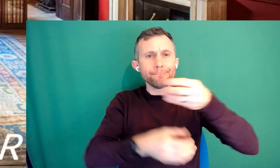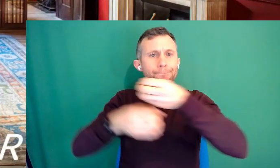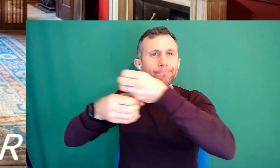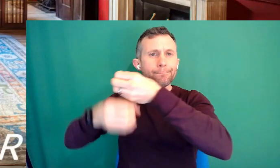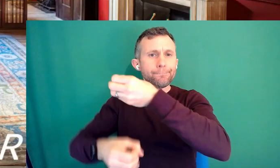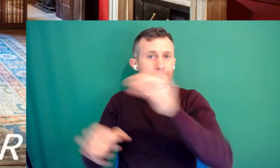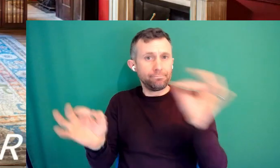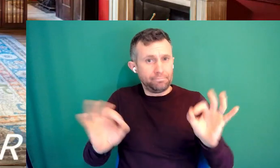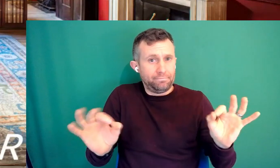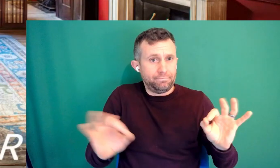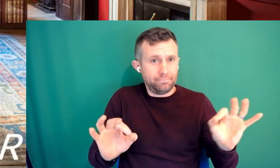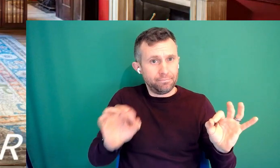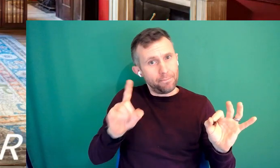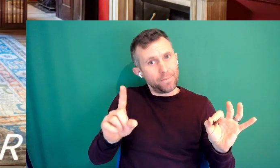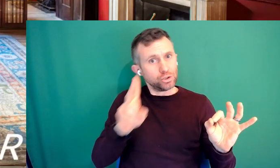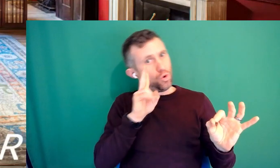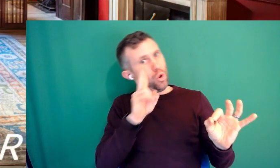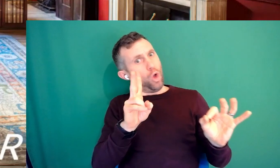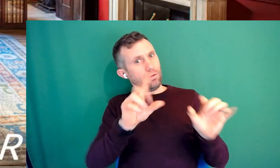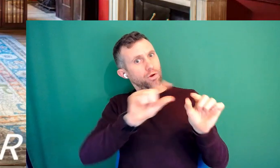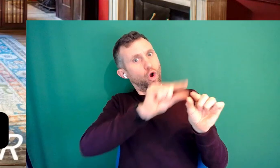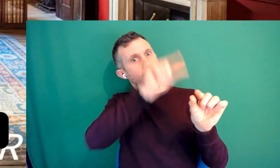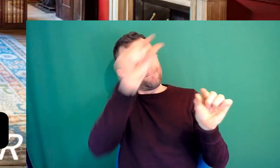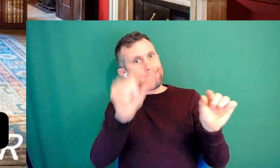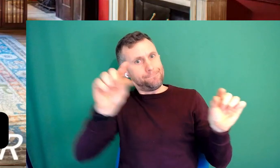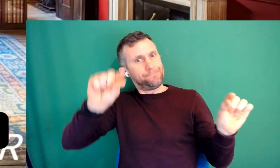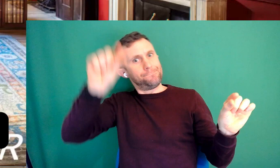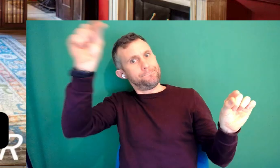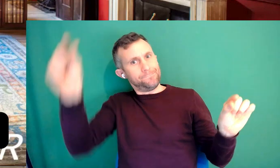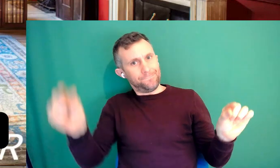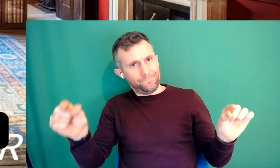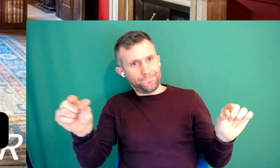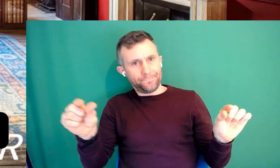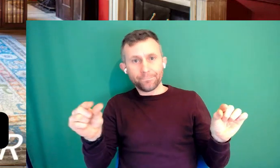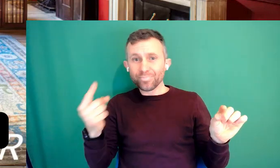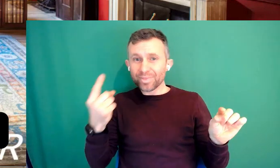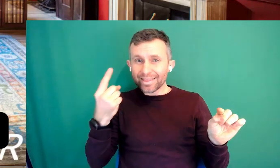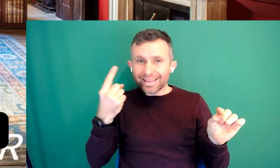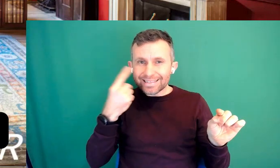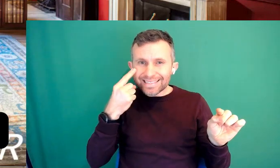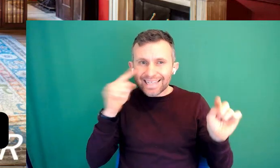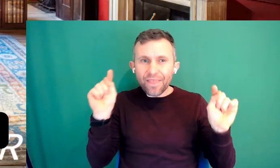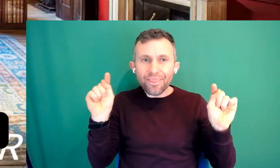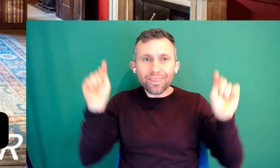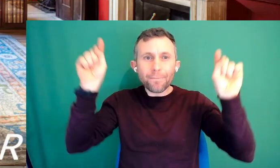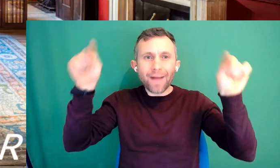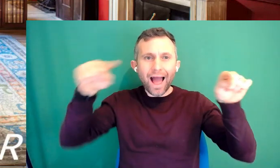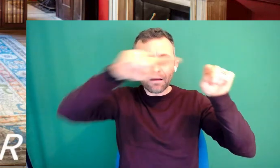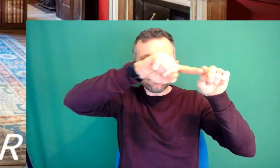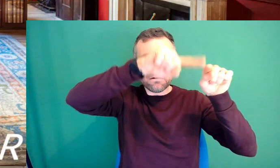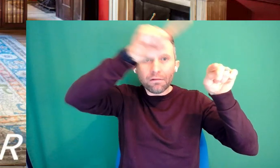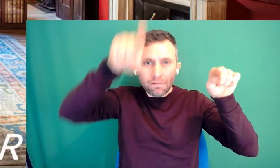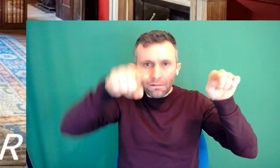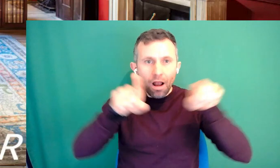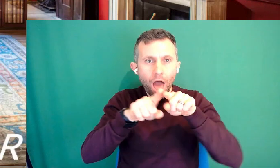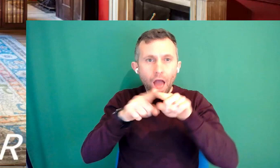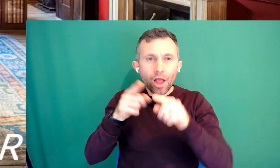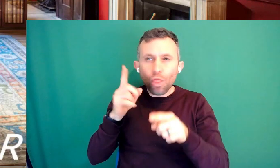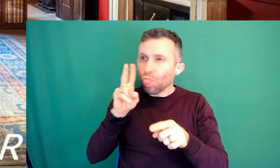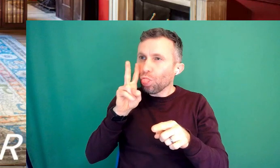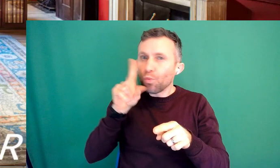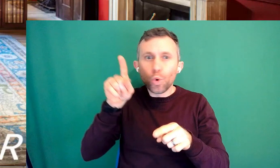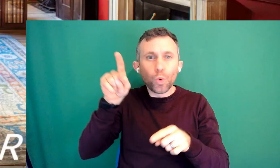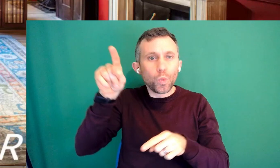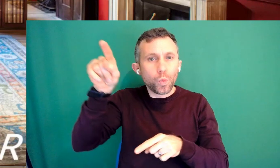was just checking that everyone else... Oh, no. I'm so sorry. I've been frozen the whole time. I think you might